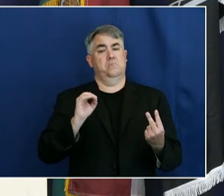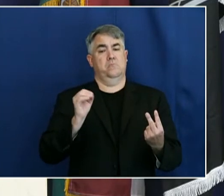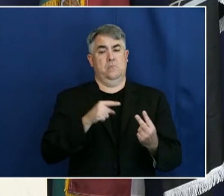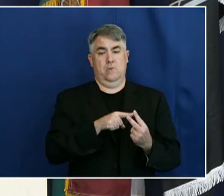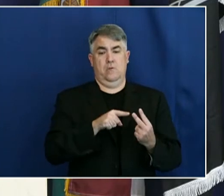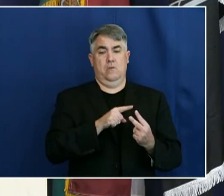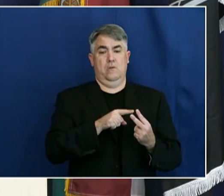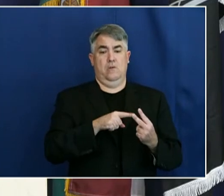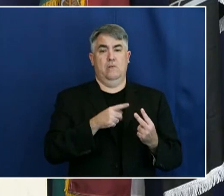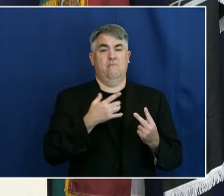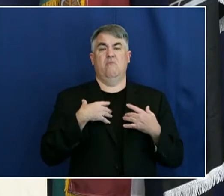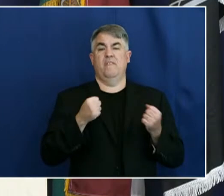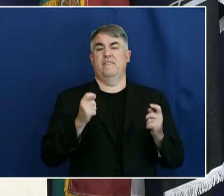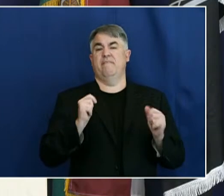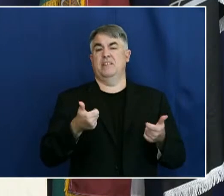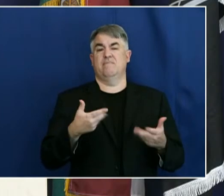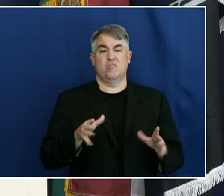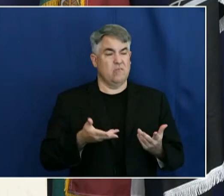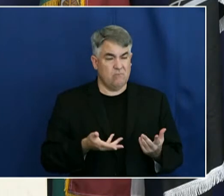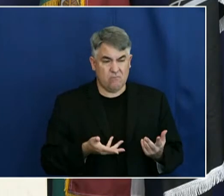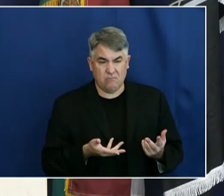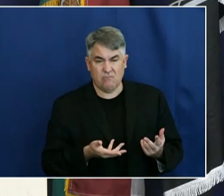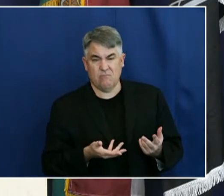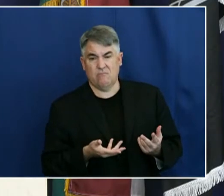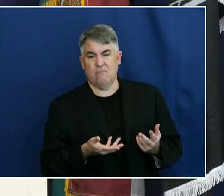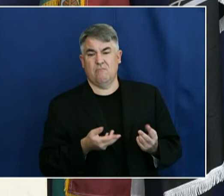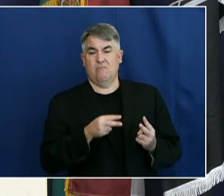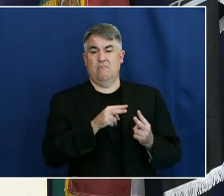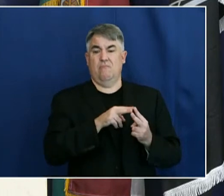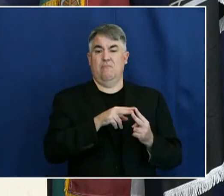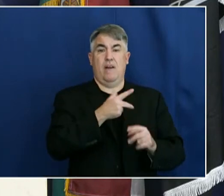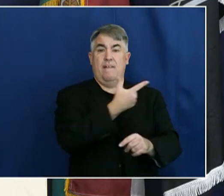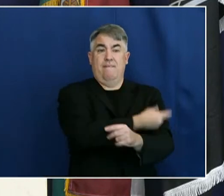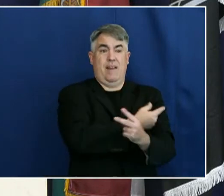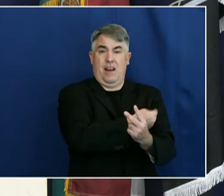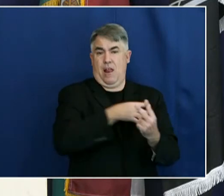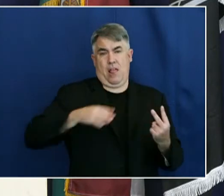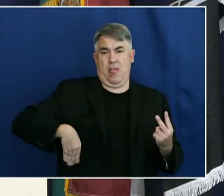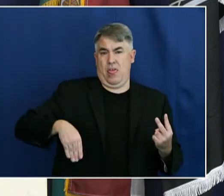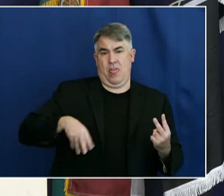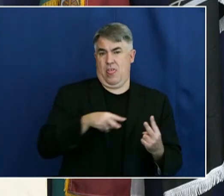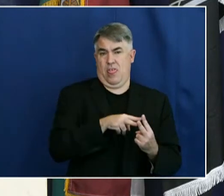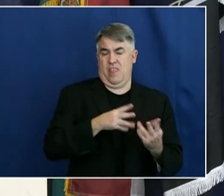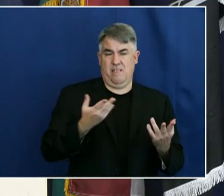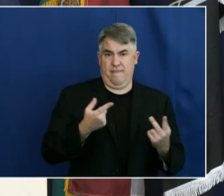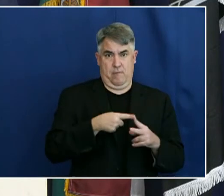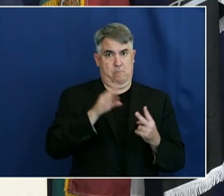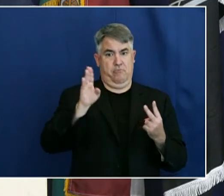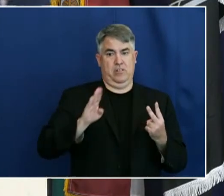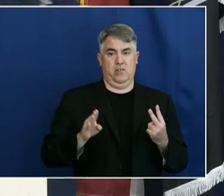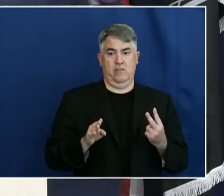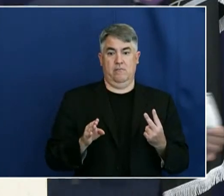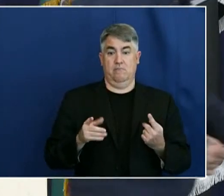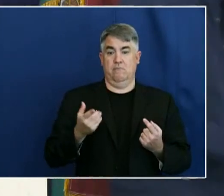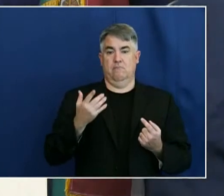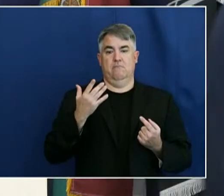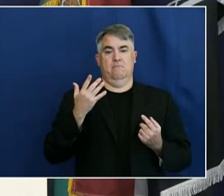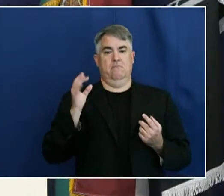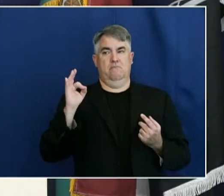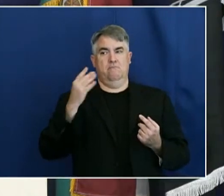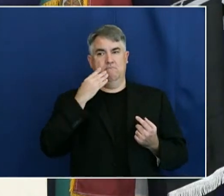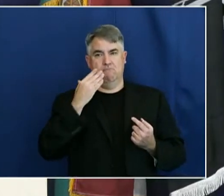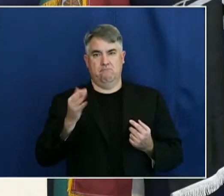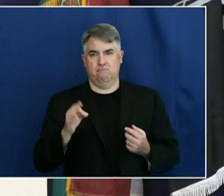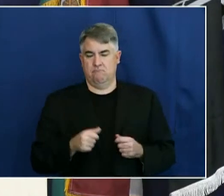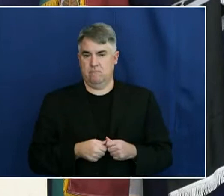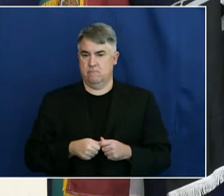their illness. Neither one of the individuals had been vaccinated. So thank you for allowing me to add that extra information.